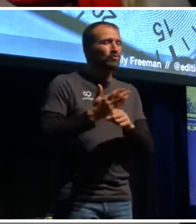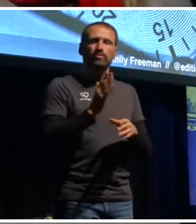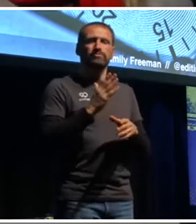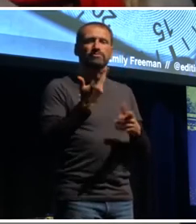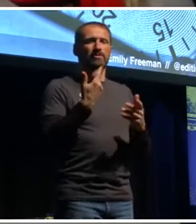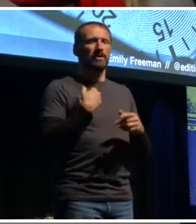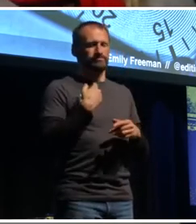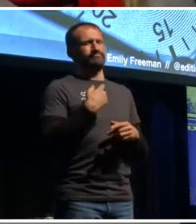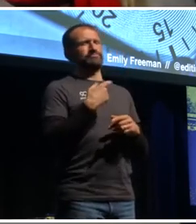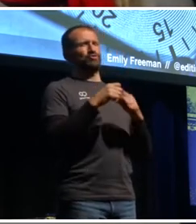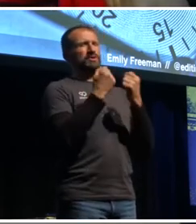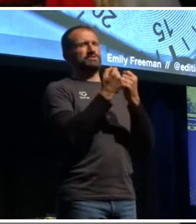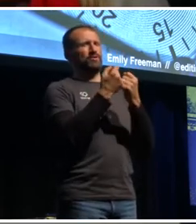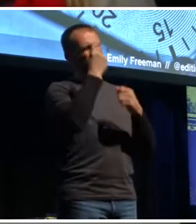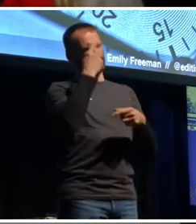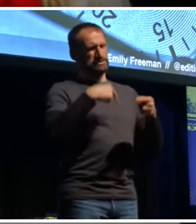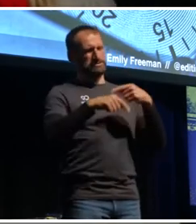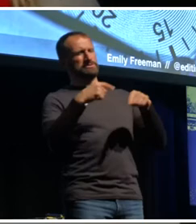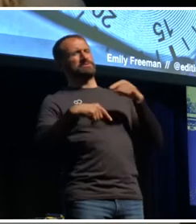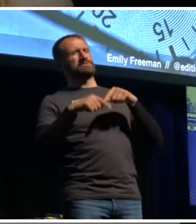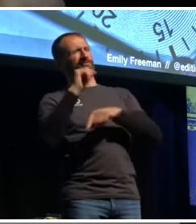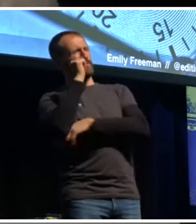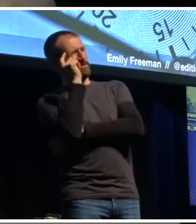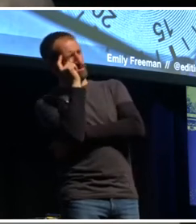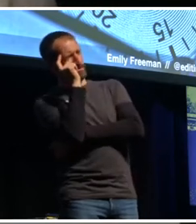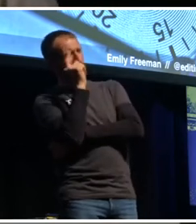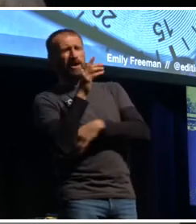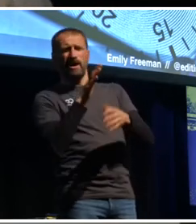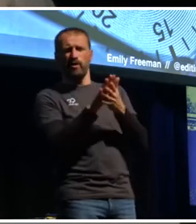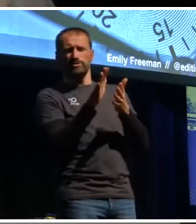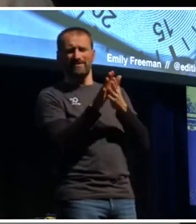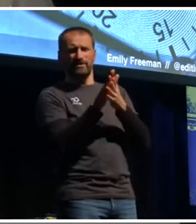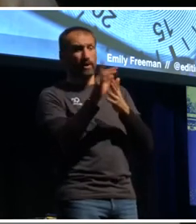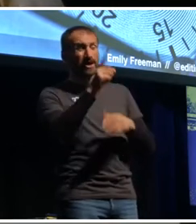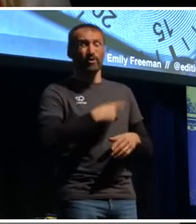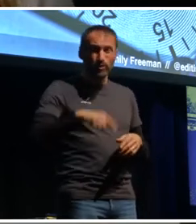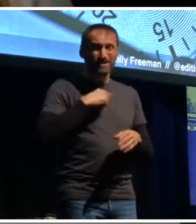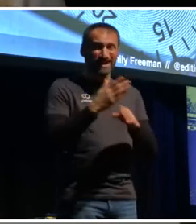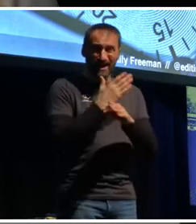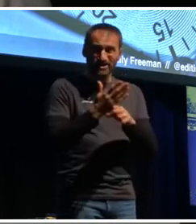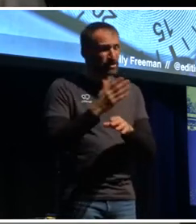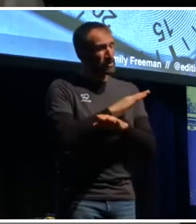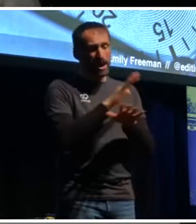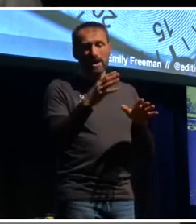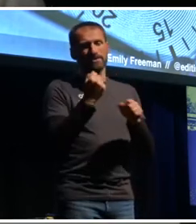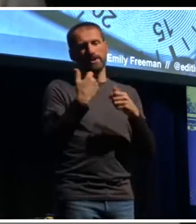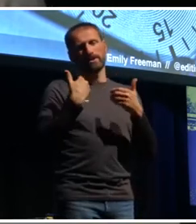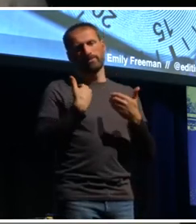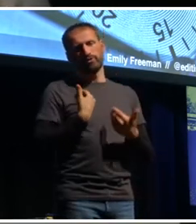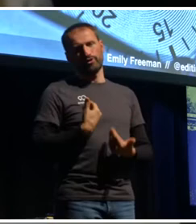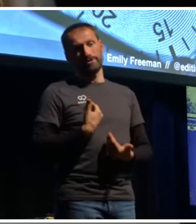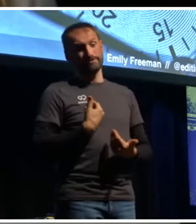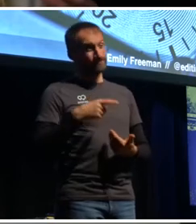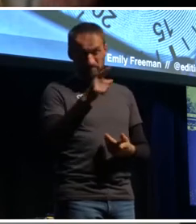situation. But all these decisions we make, they're exhausting. Whether you realize it or not, every